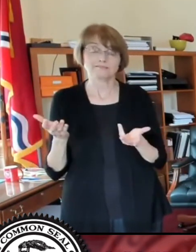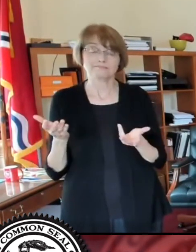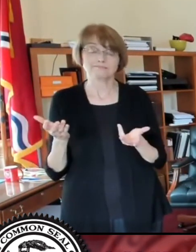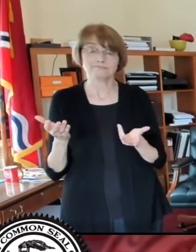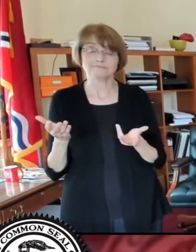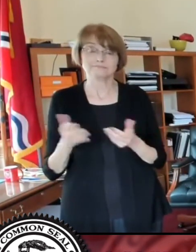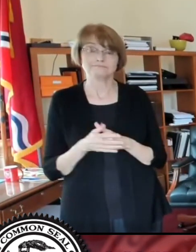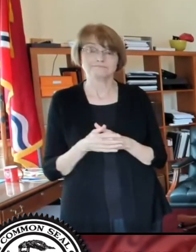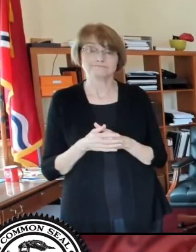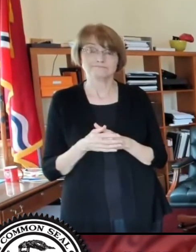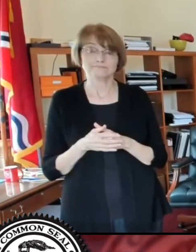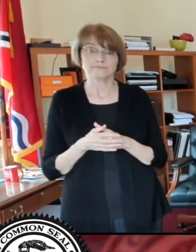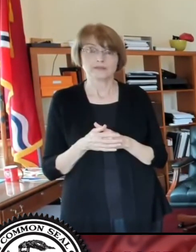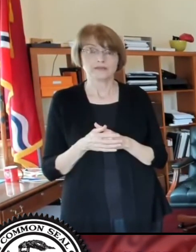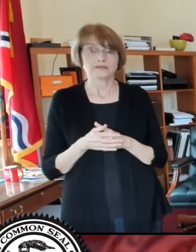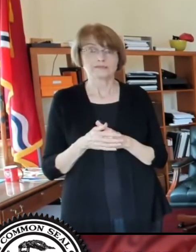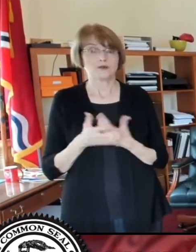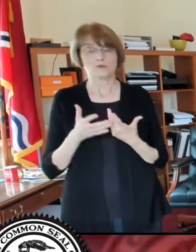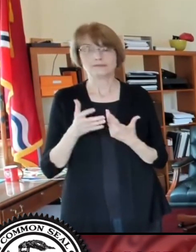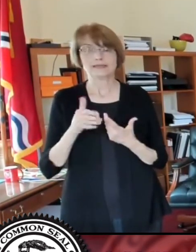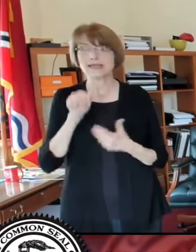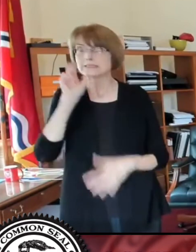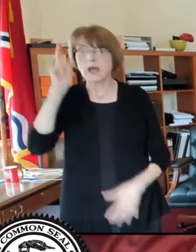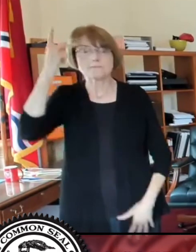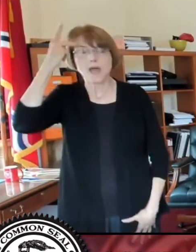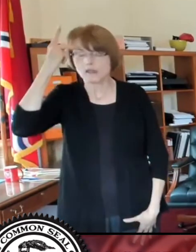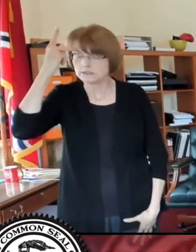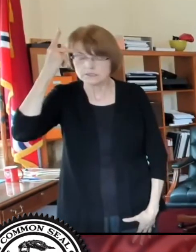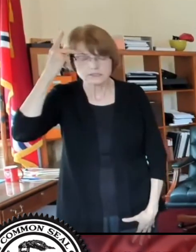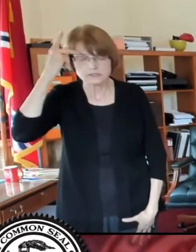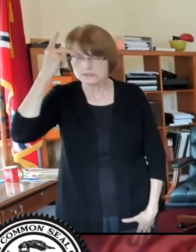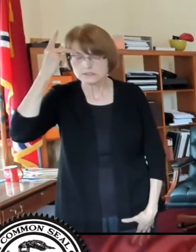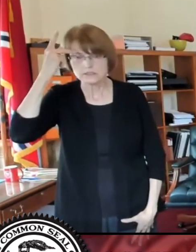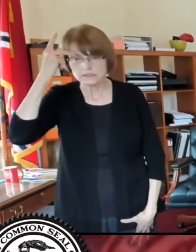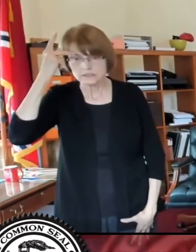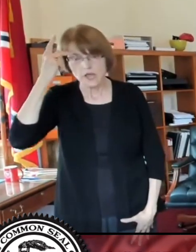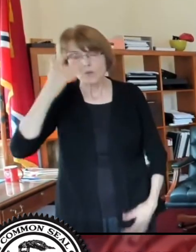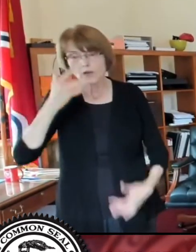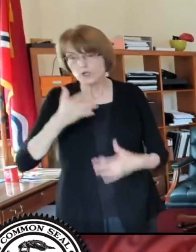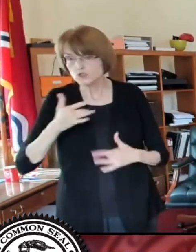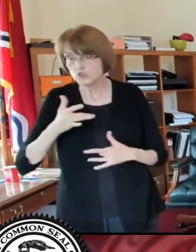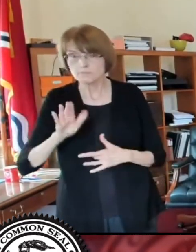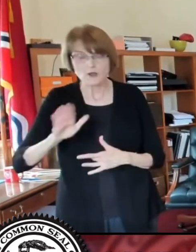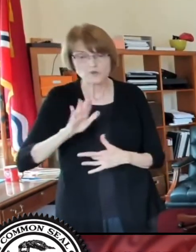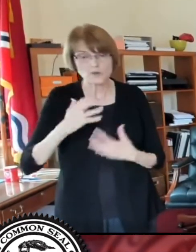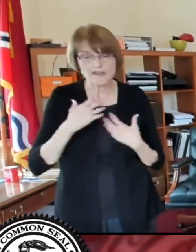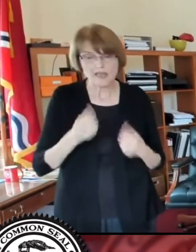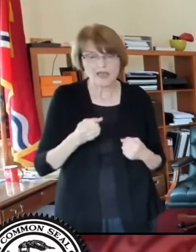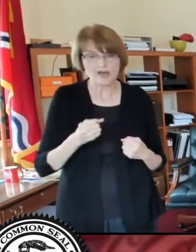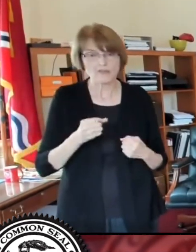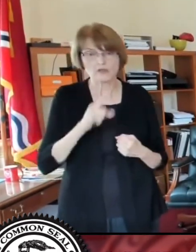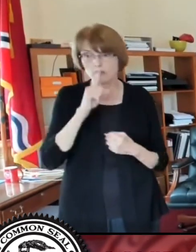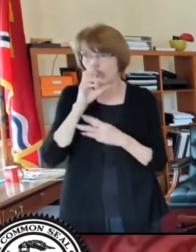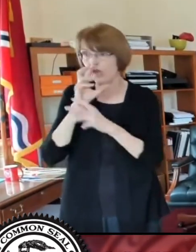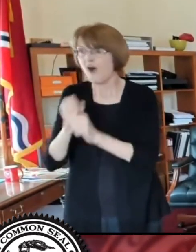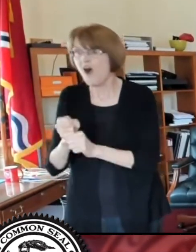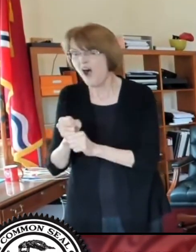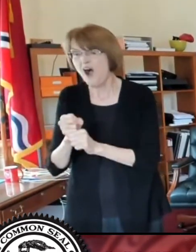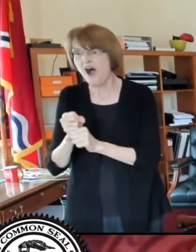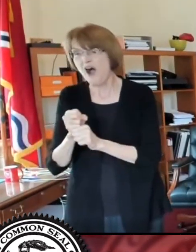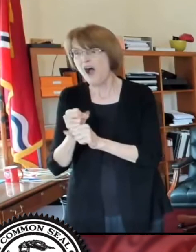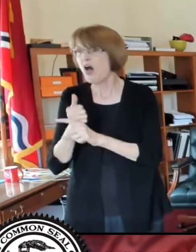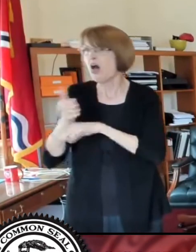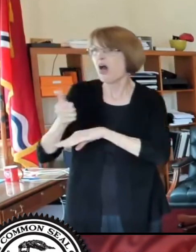this is not a political statement that we're doing here. This is for health. Don't get sucked into that narrative that, this